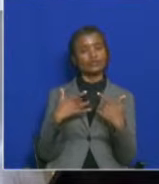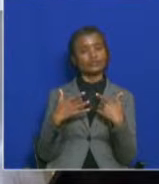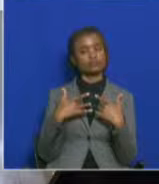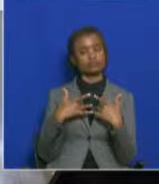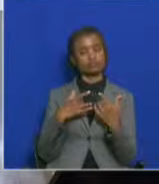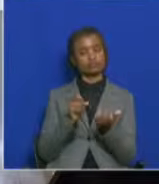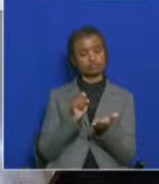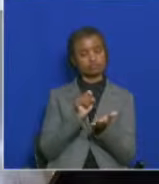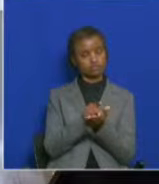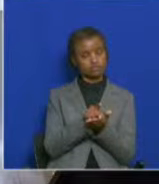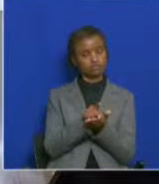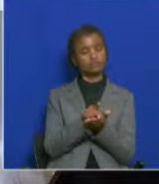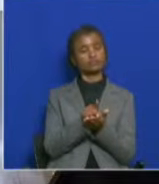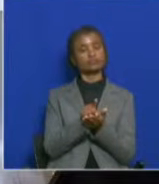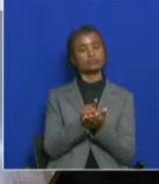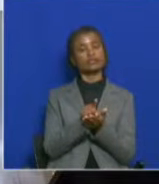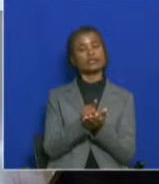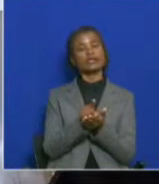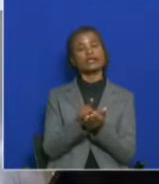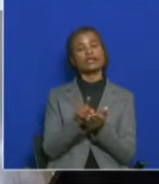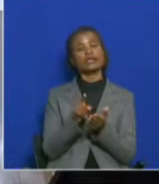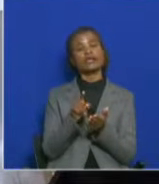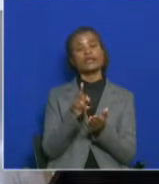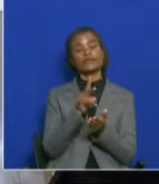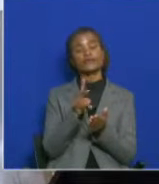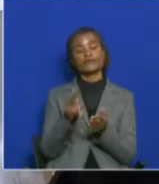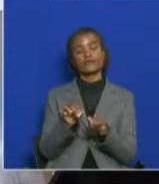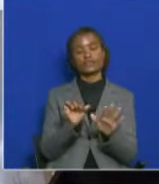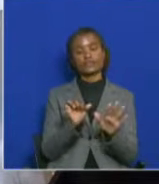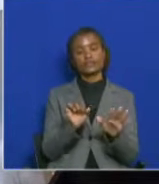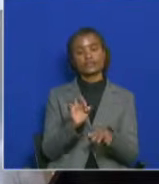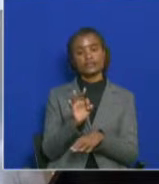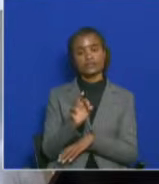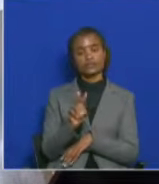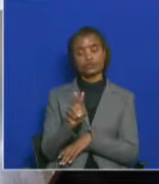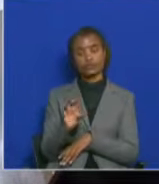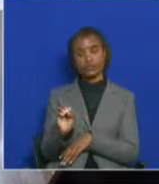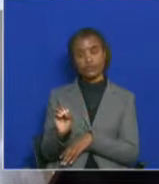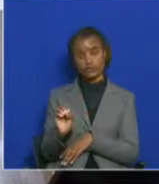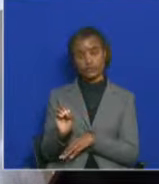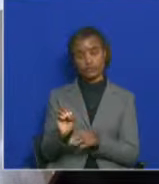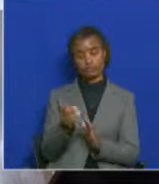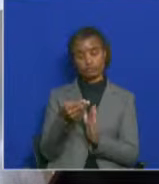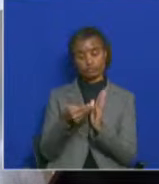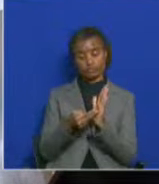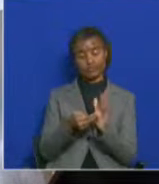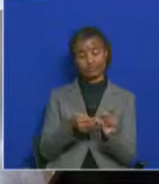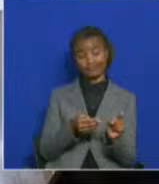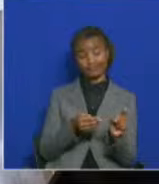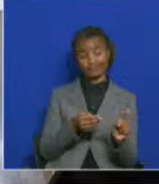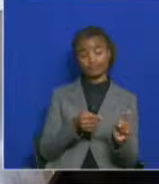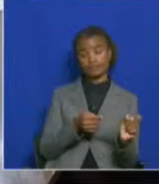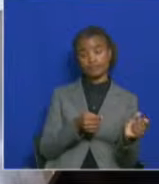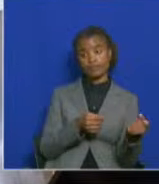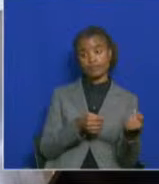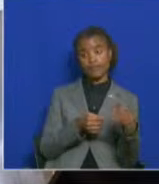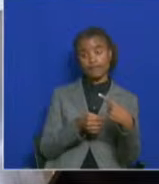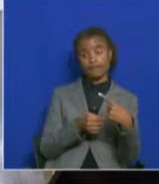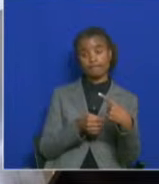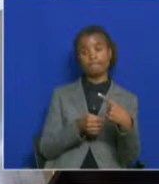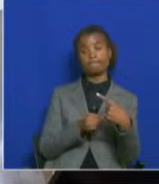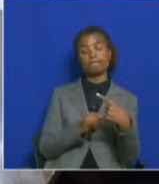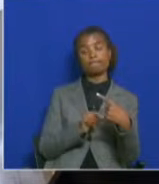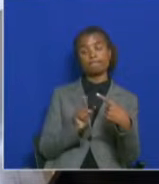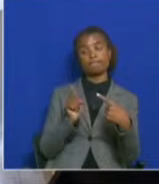at 6320, Mr. Sayed shares with General Khan